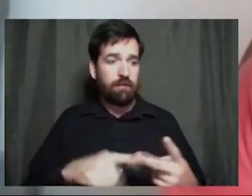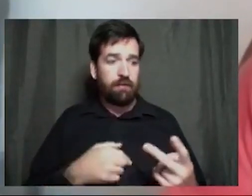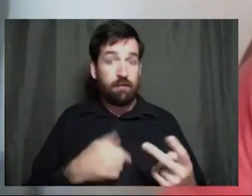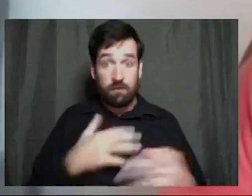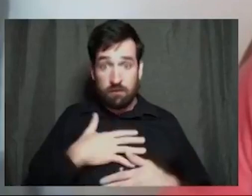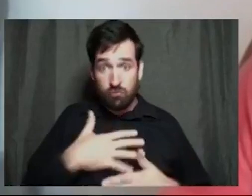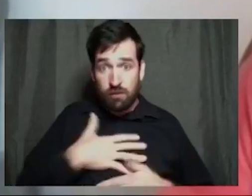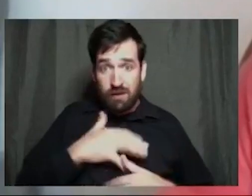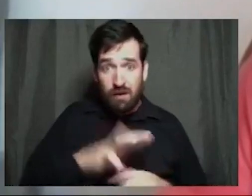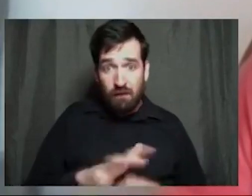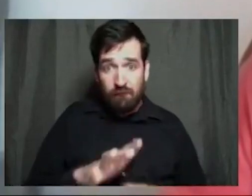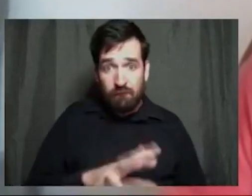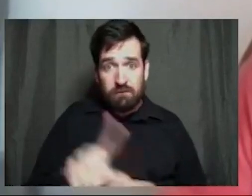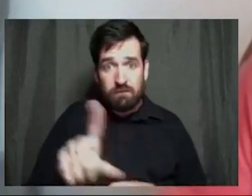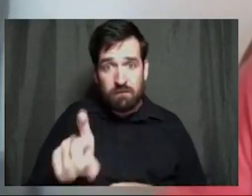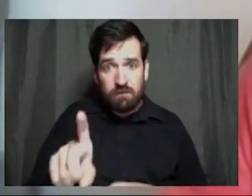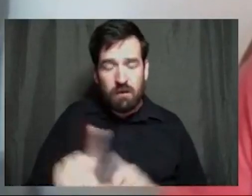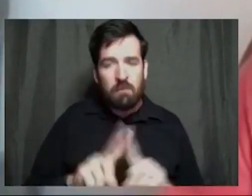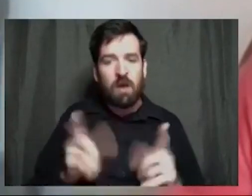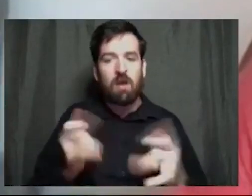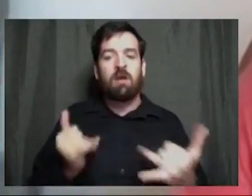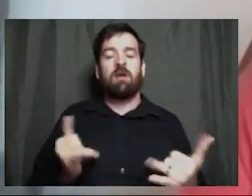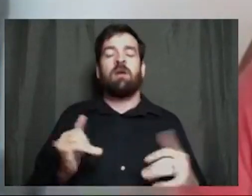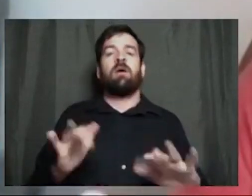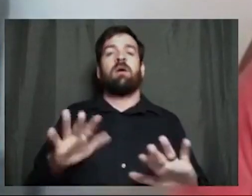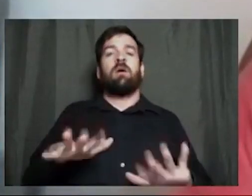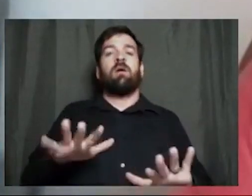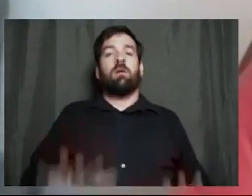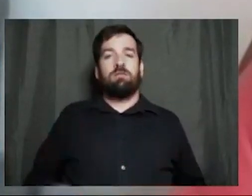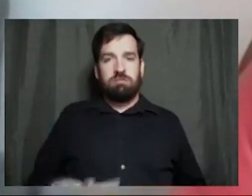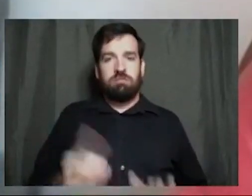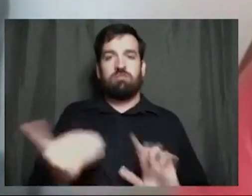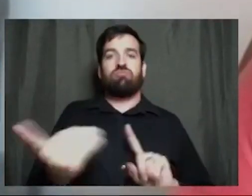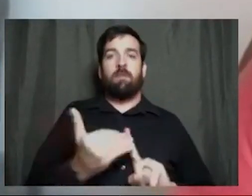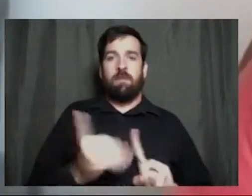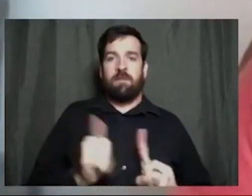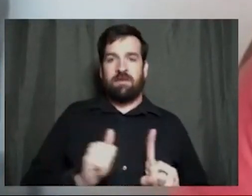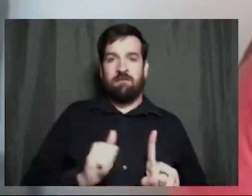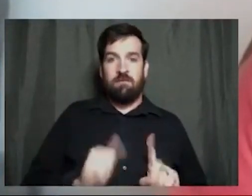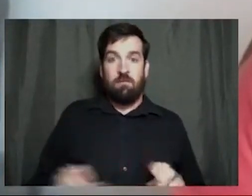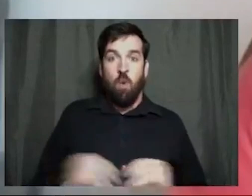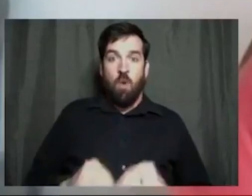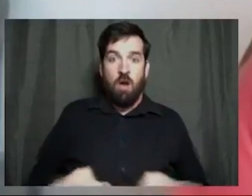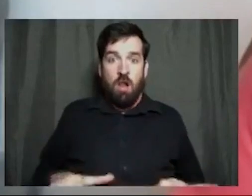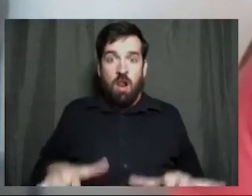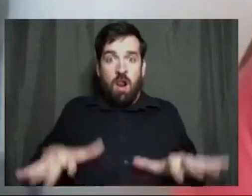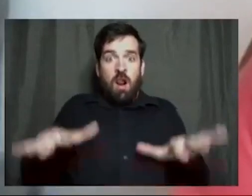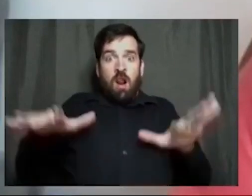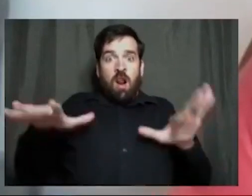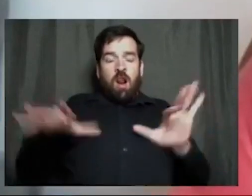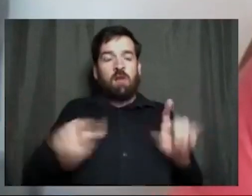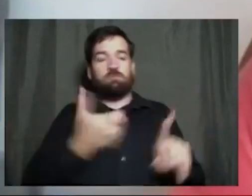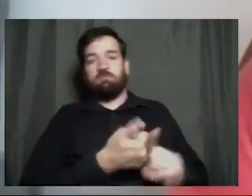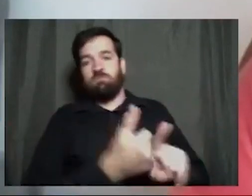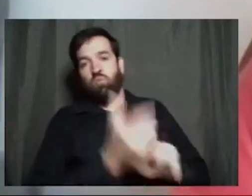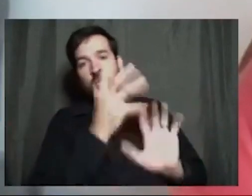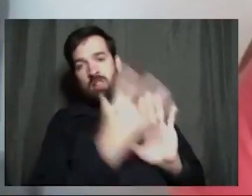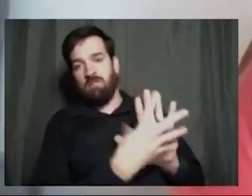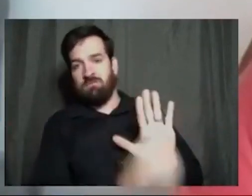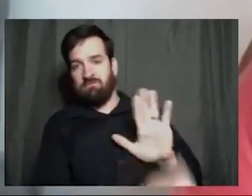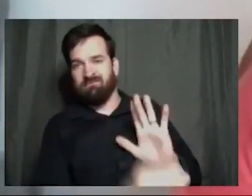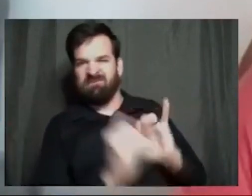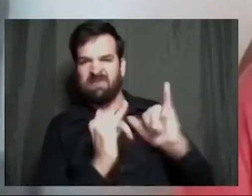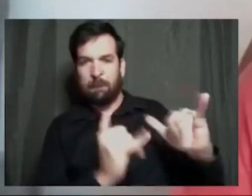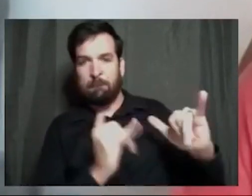But really, it was just pausing in the moment and reminding myself that the more amped up I got, the more she was going to ramp up and have a difficult